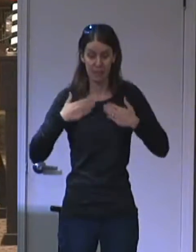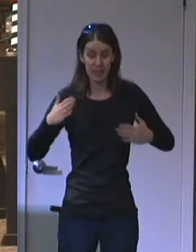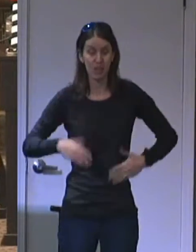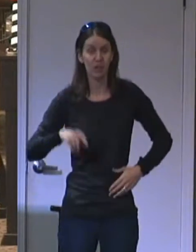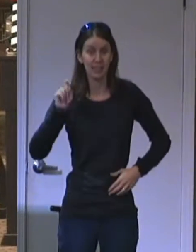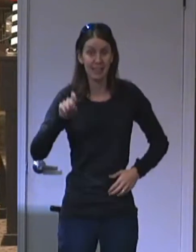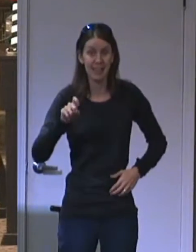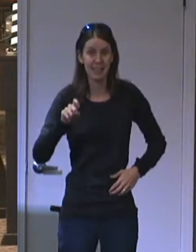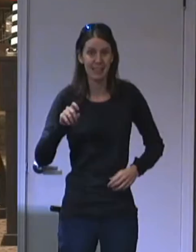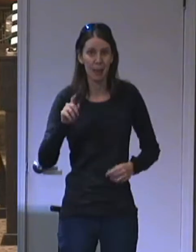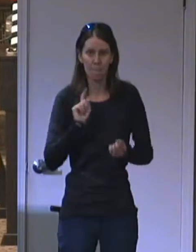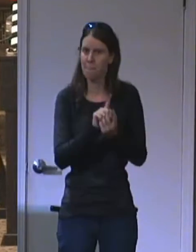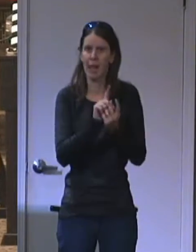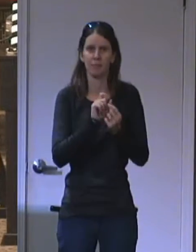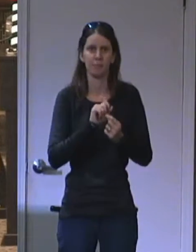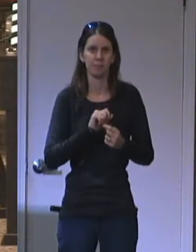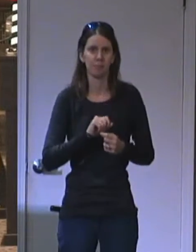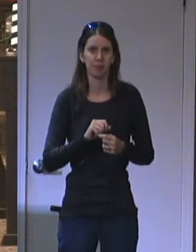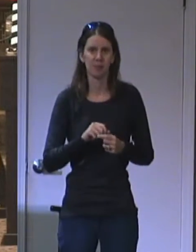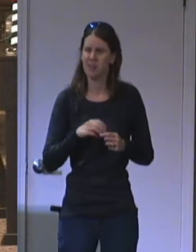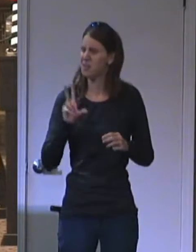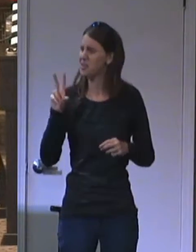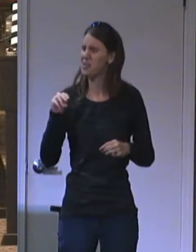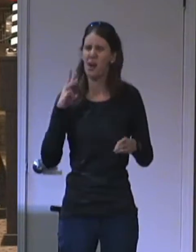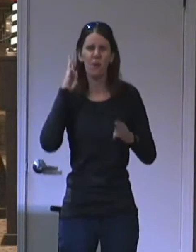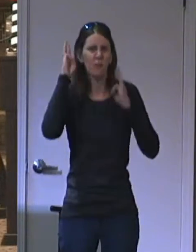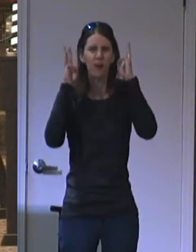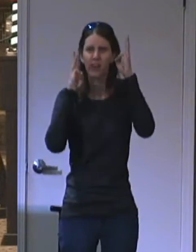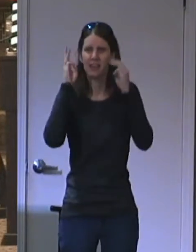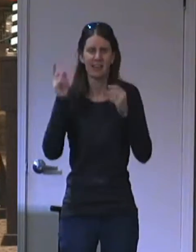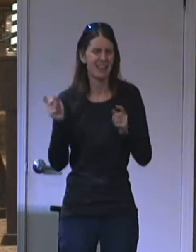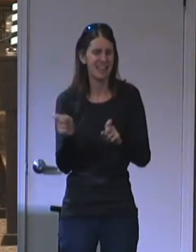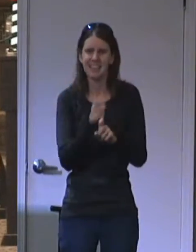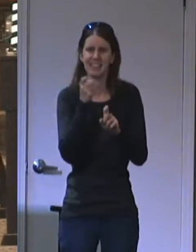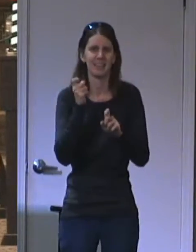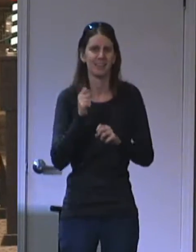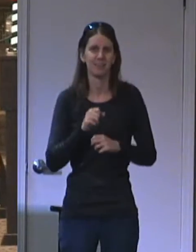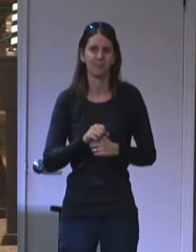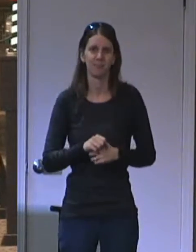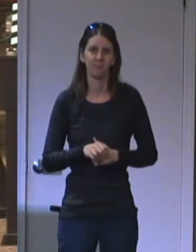of immediately. We don't even have to worry about them.